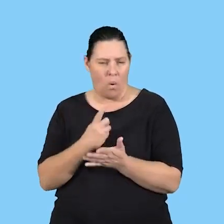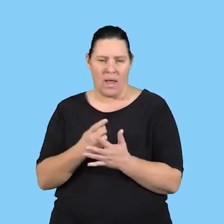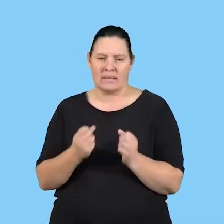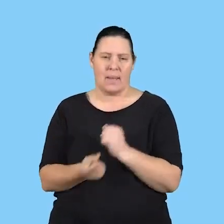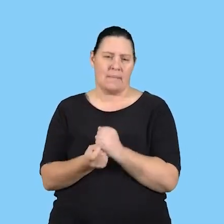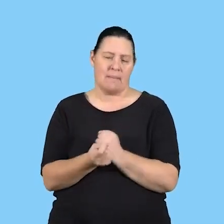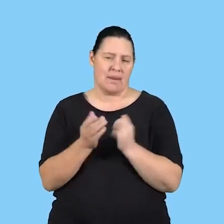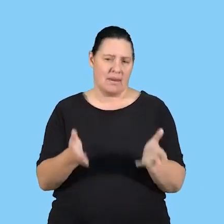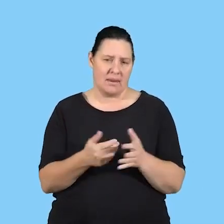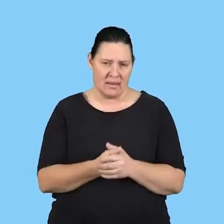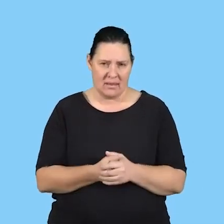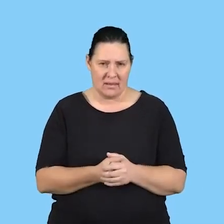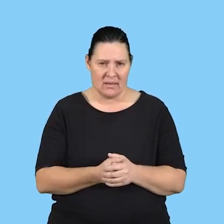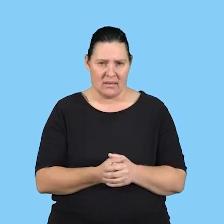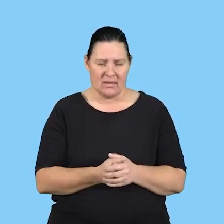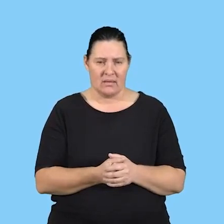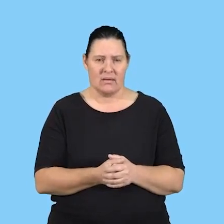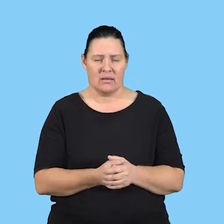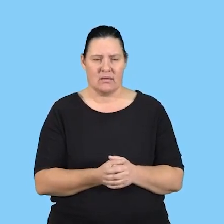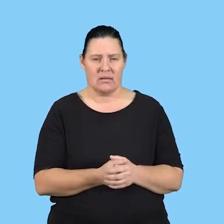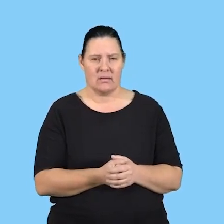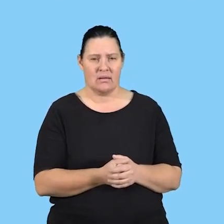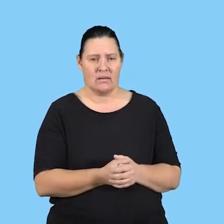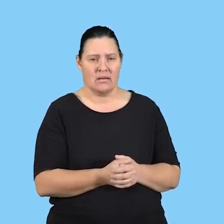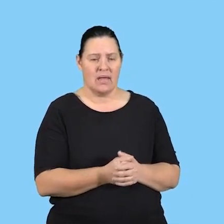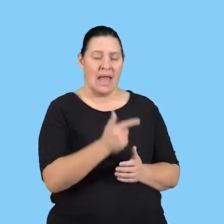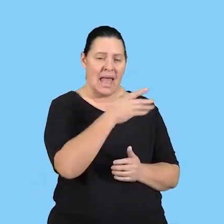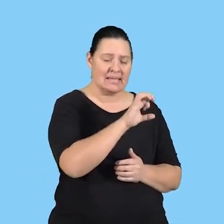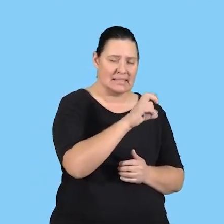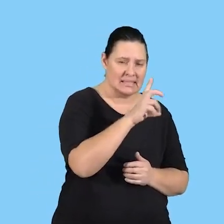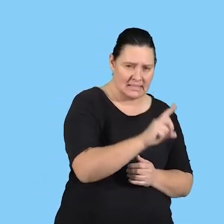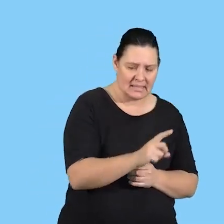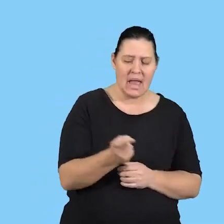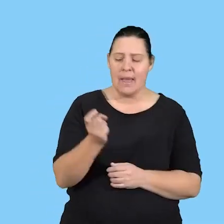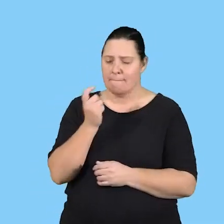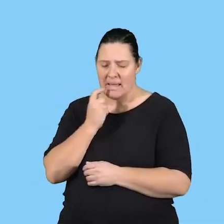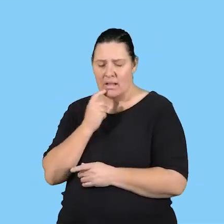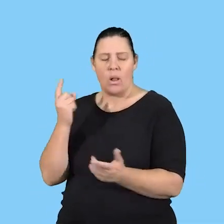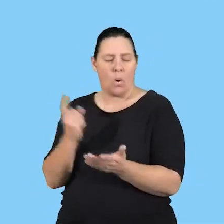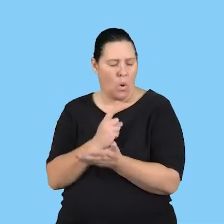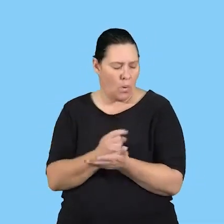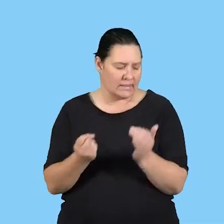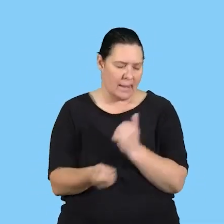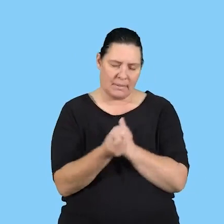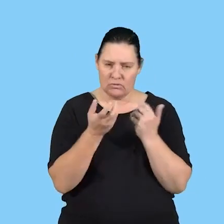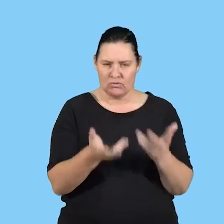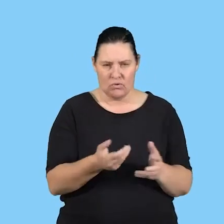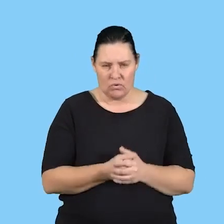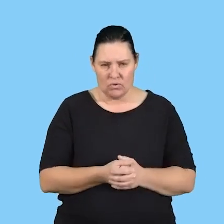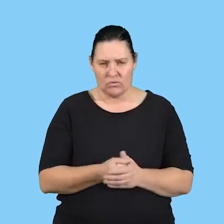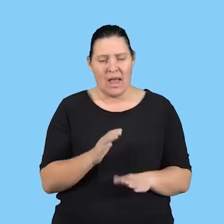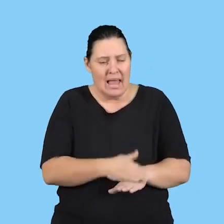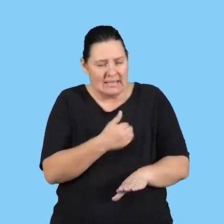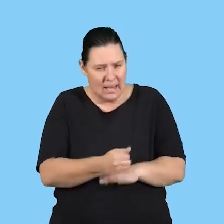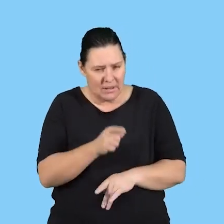an acid and a base. What happens with an acid and a metal is what will always happen. So